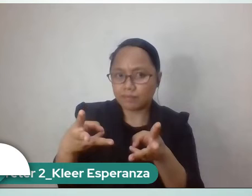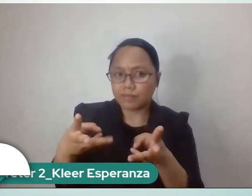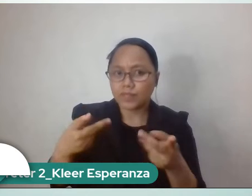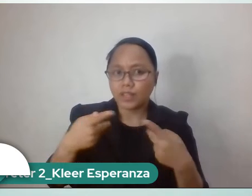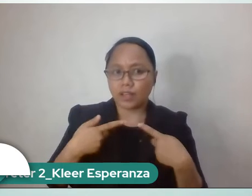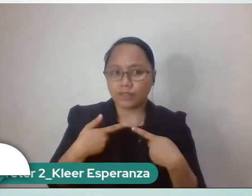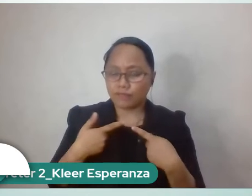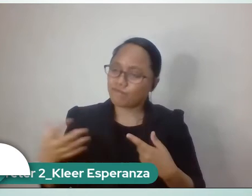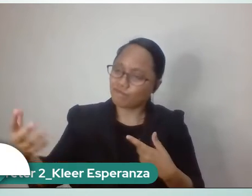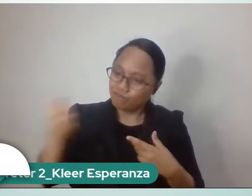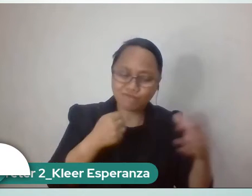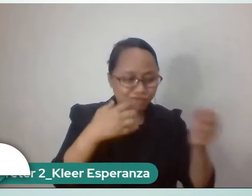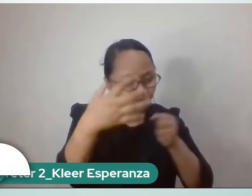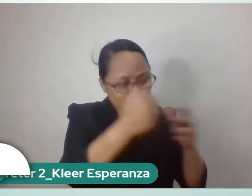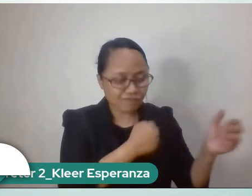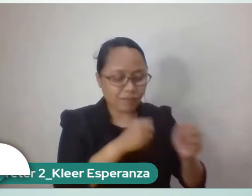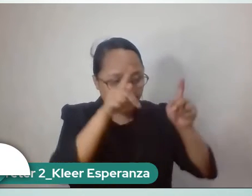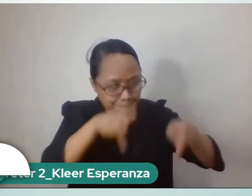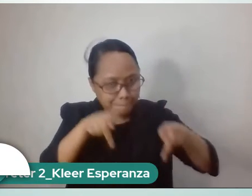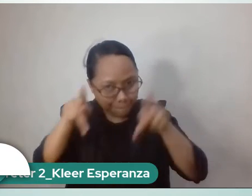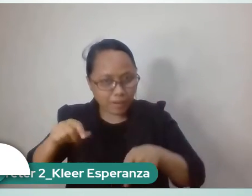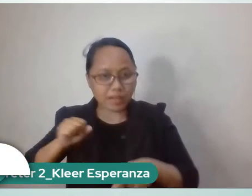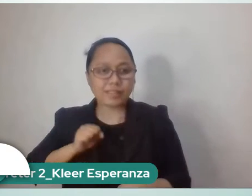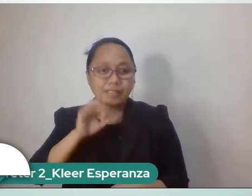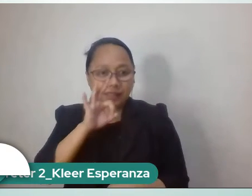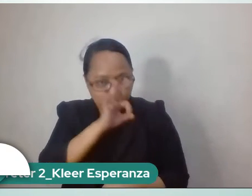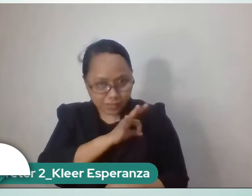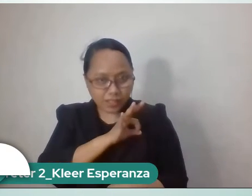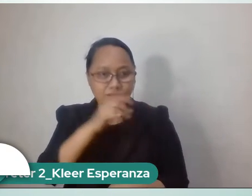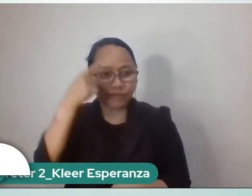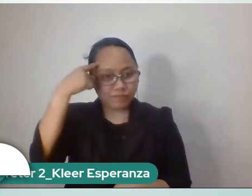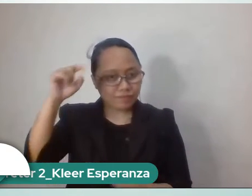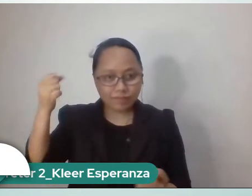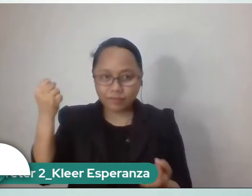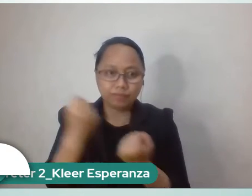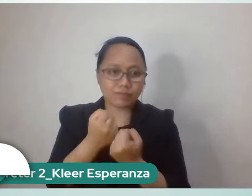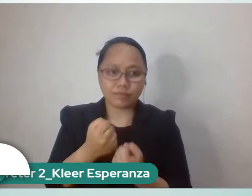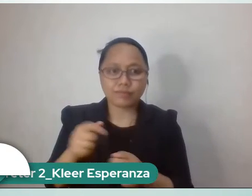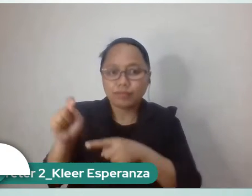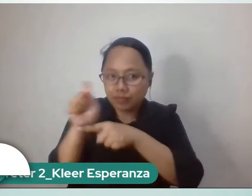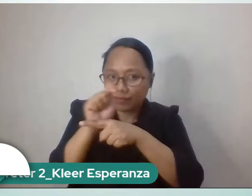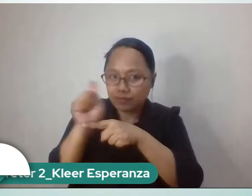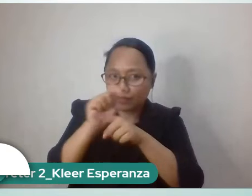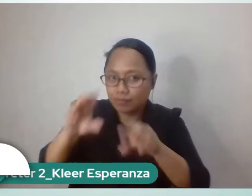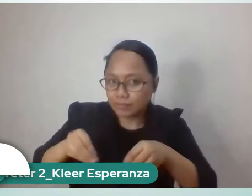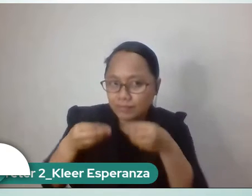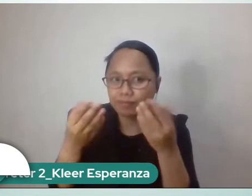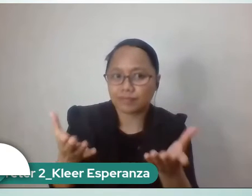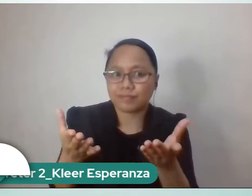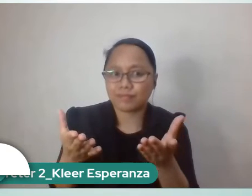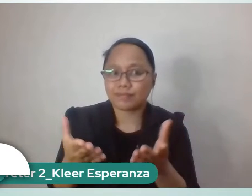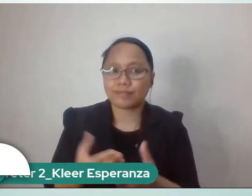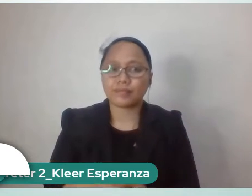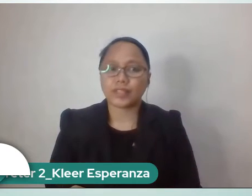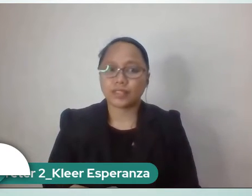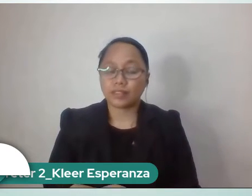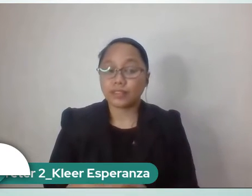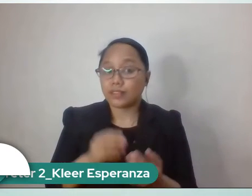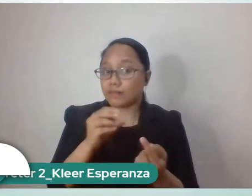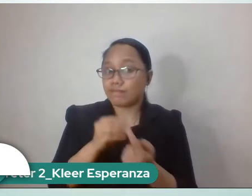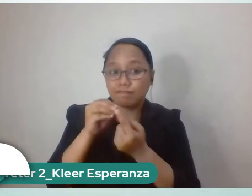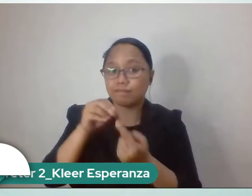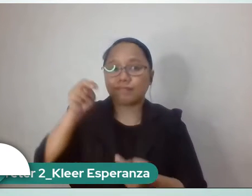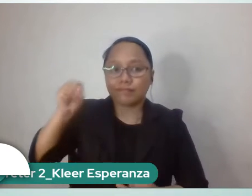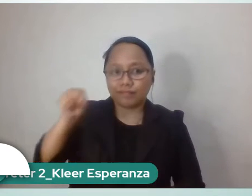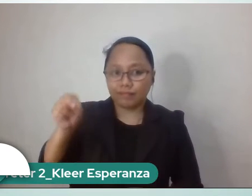personnel to ensure the quality training of providers and also the necessary